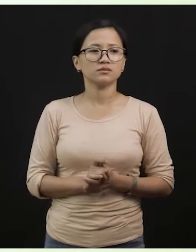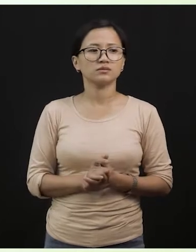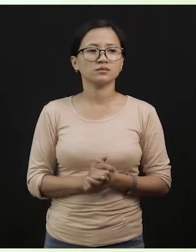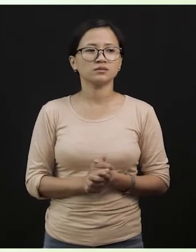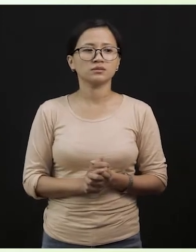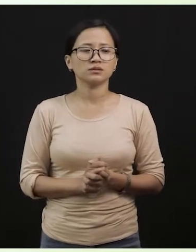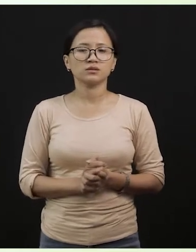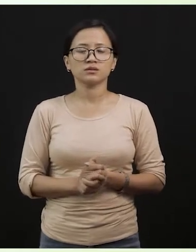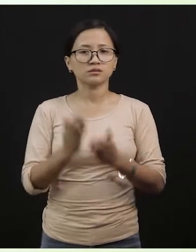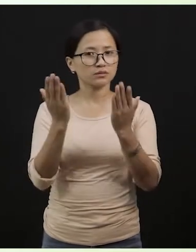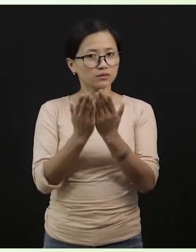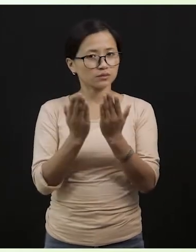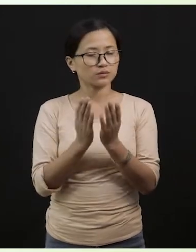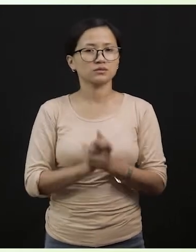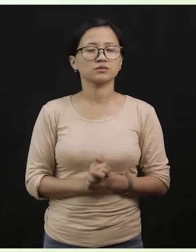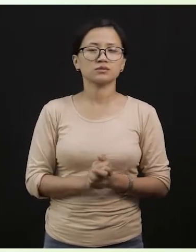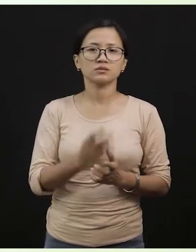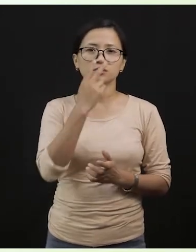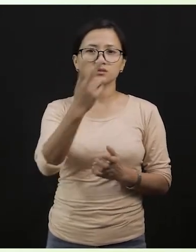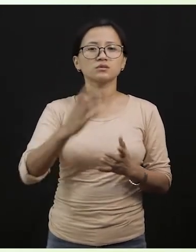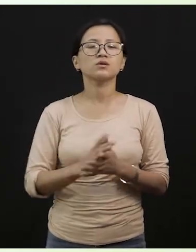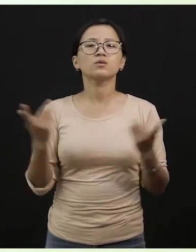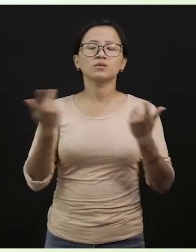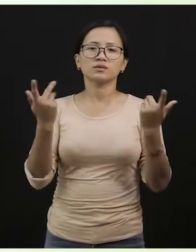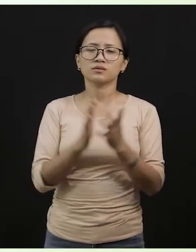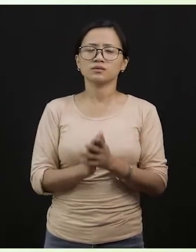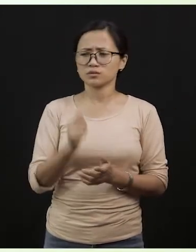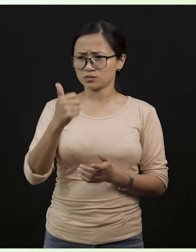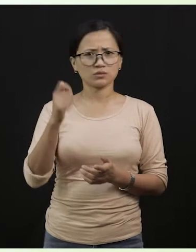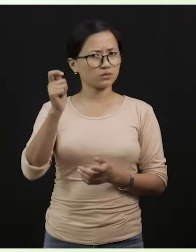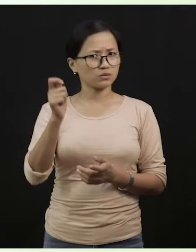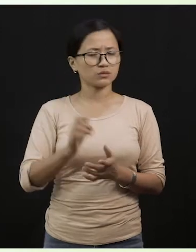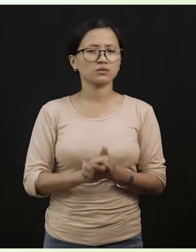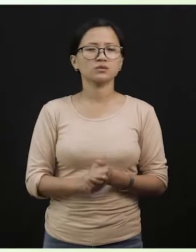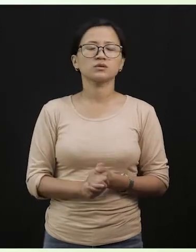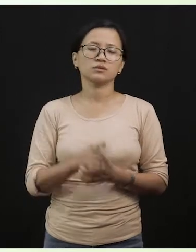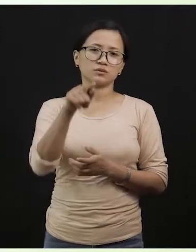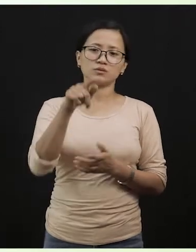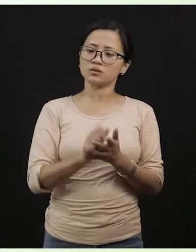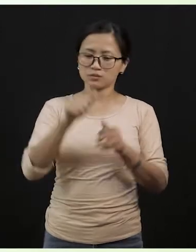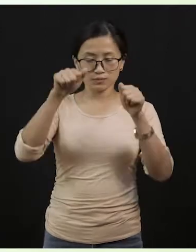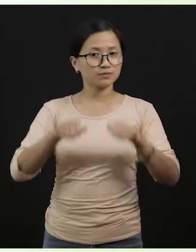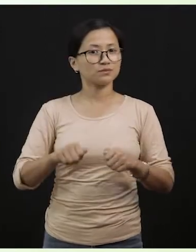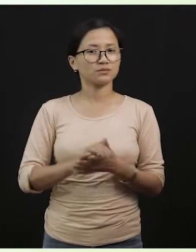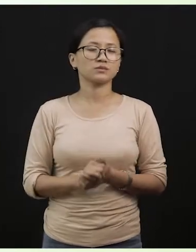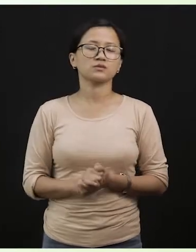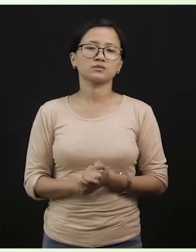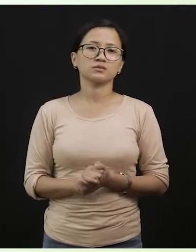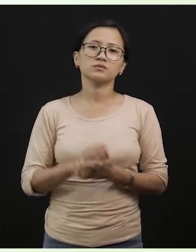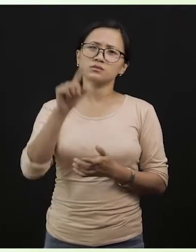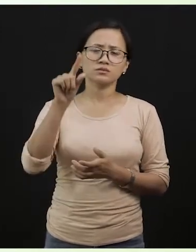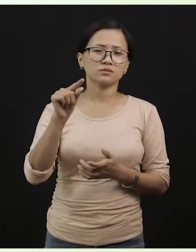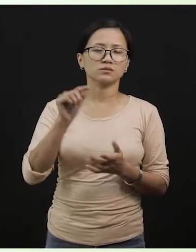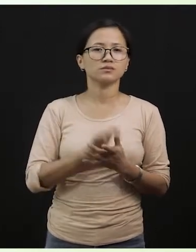about. In your textbook, you will see that. Let's see what are the good deeds that you can do or I can do,